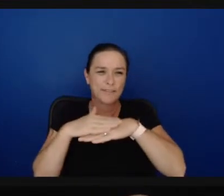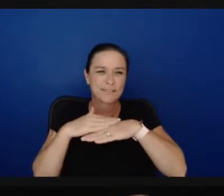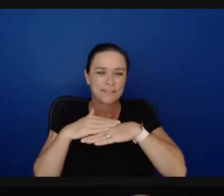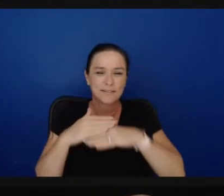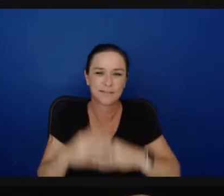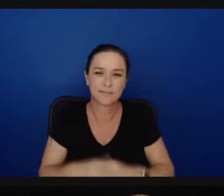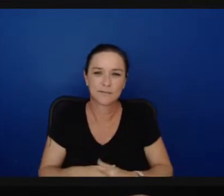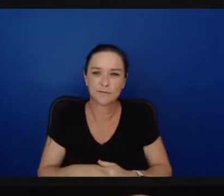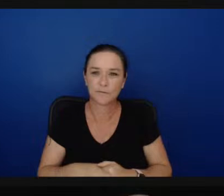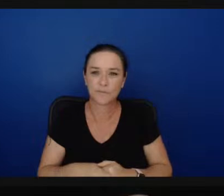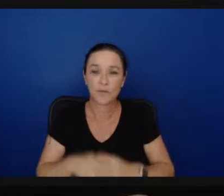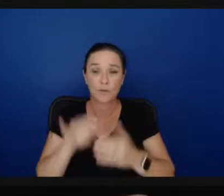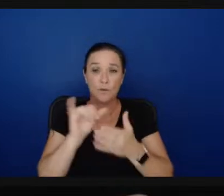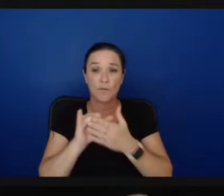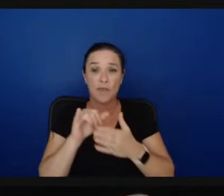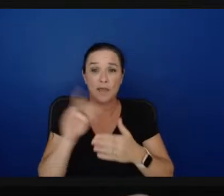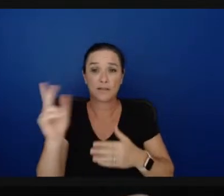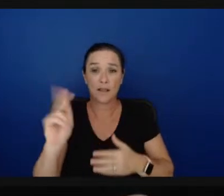So that's Kilauea's